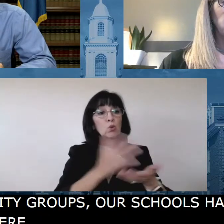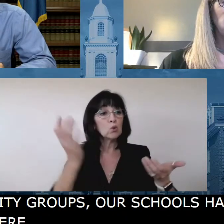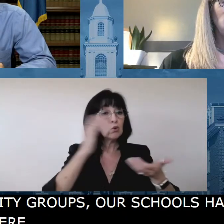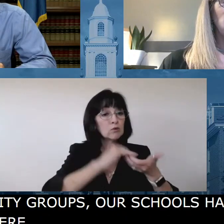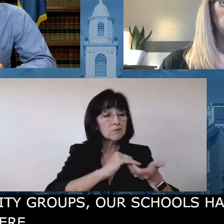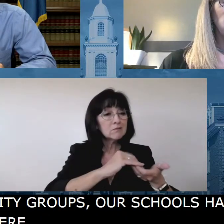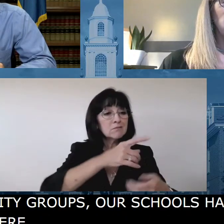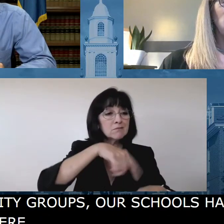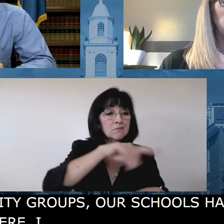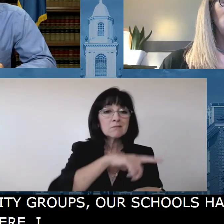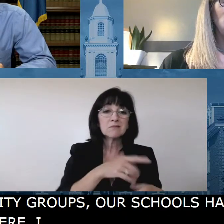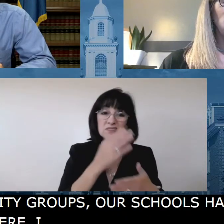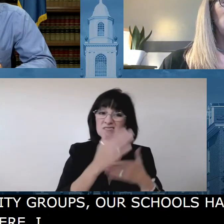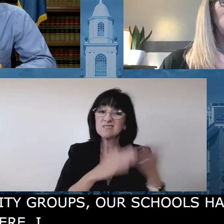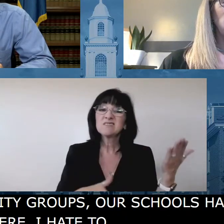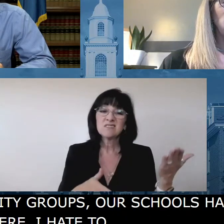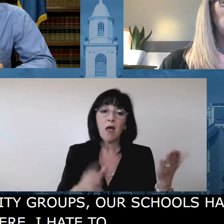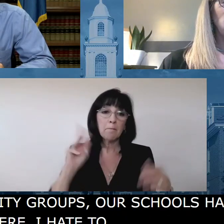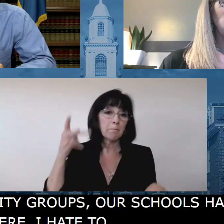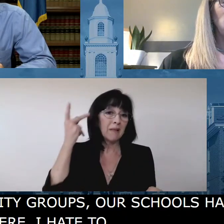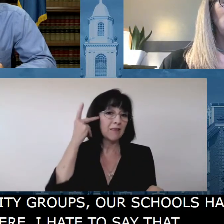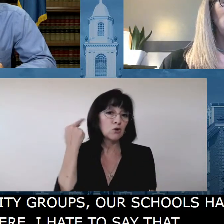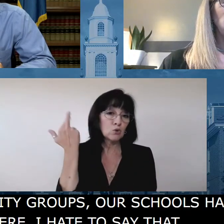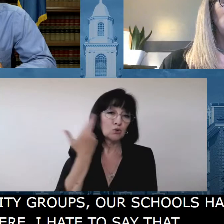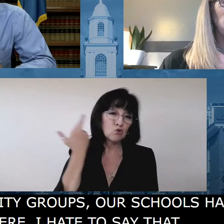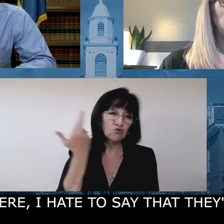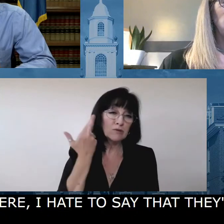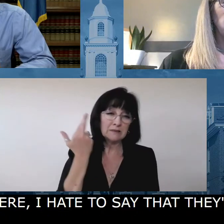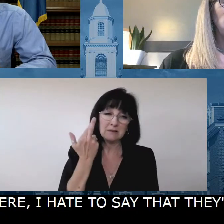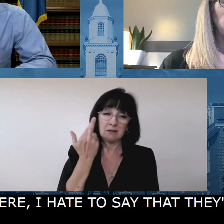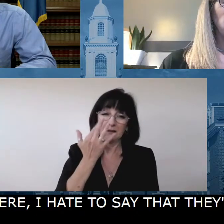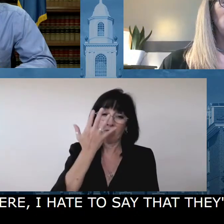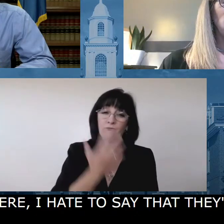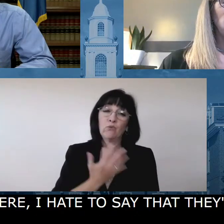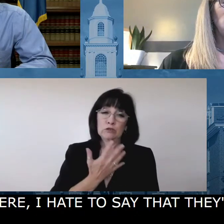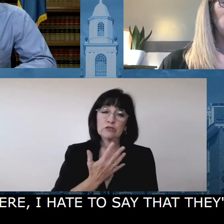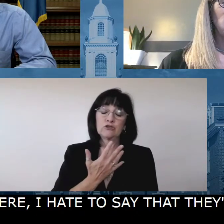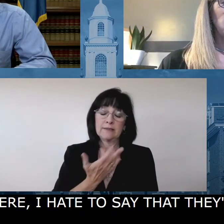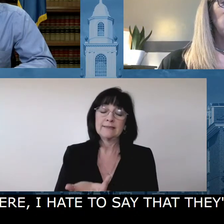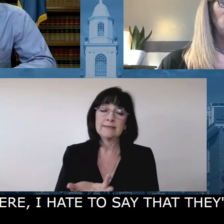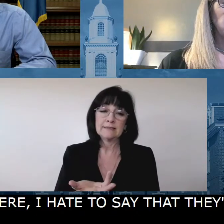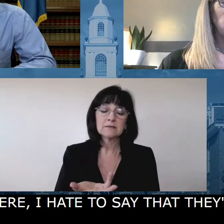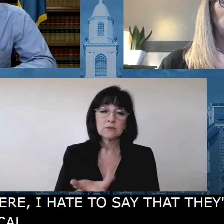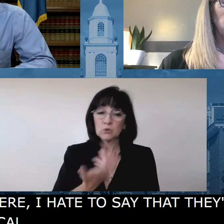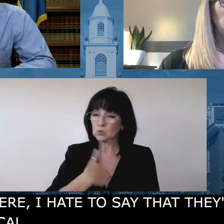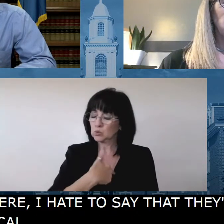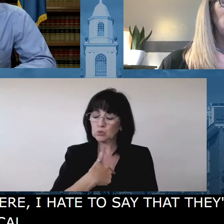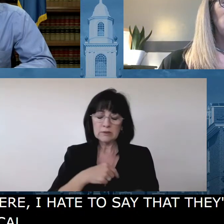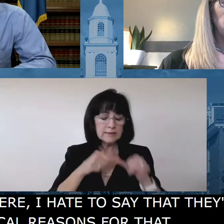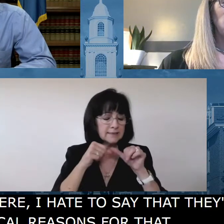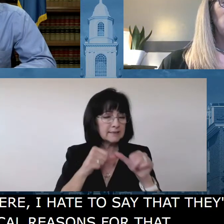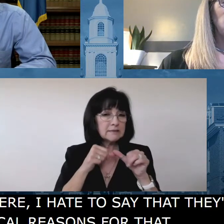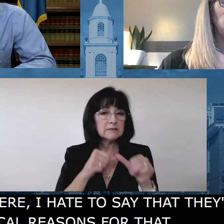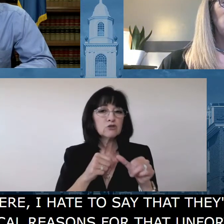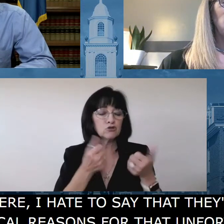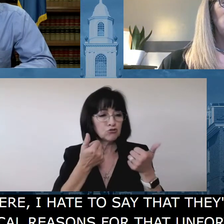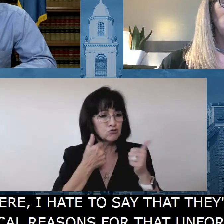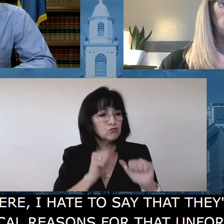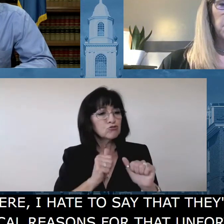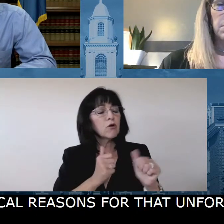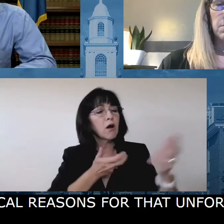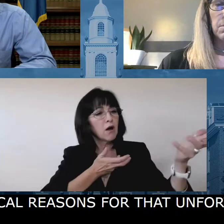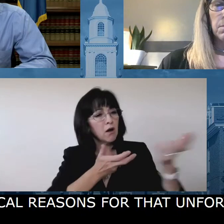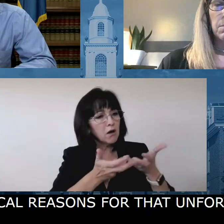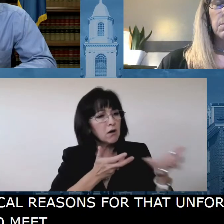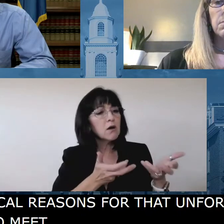are potentially political reasons for that, unfortunately. We continue to try to meet people where they are, use